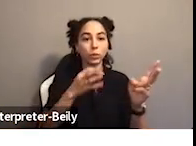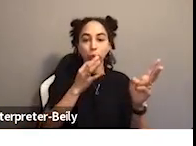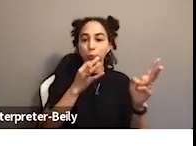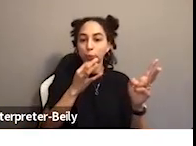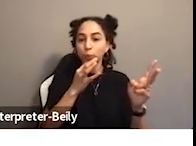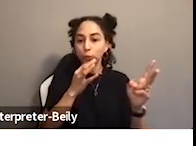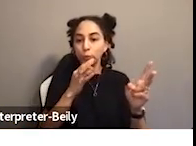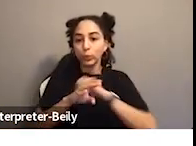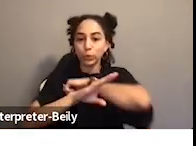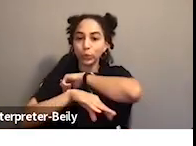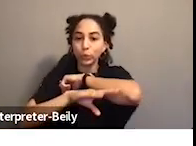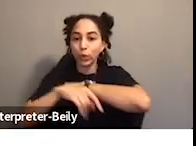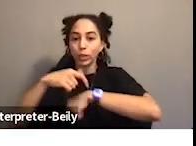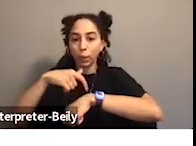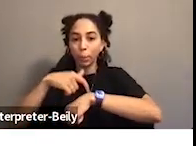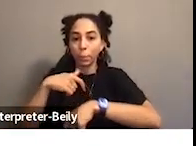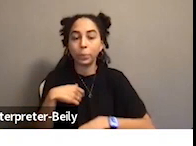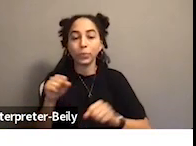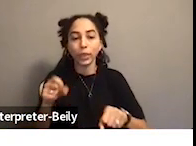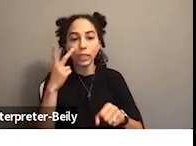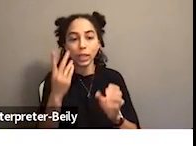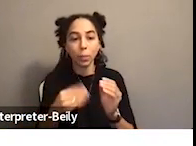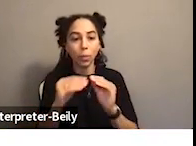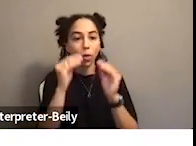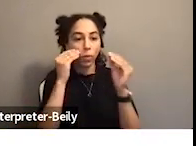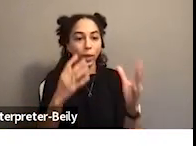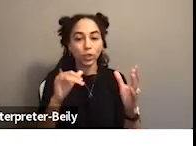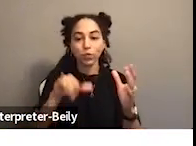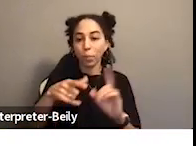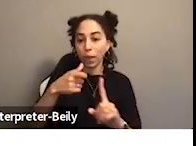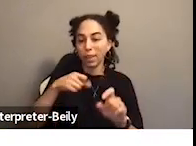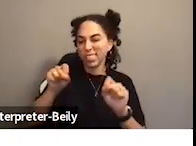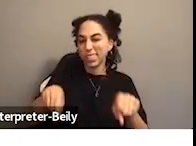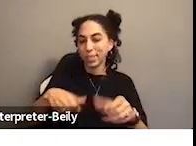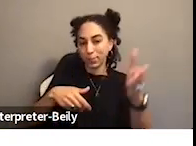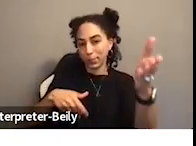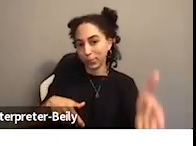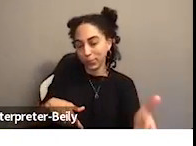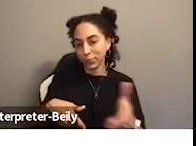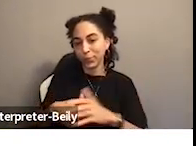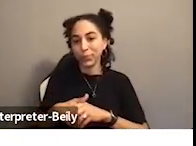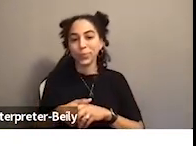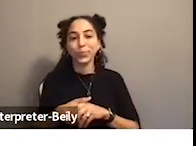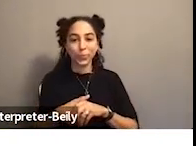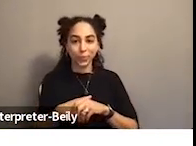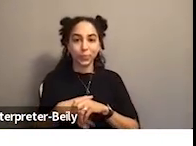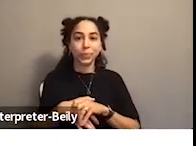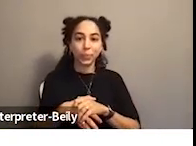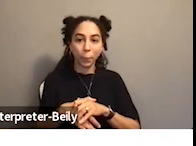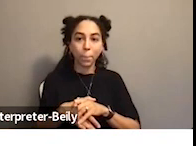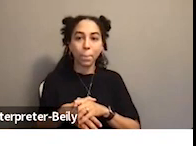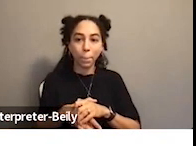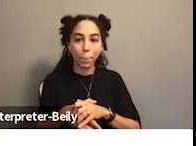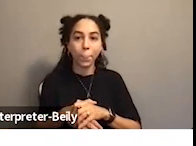in the fall. You can see some more information from the outcome tracking system here around the percentages of people employed in